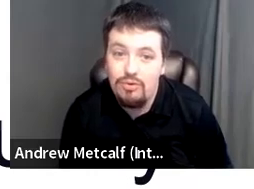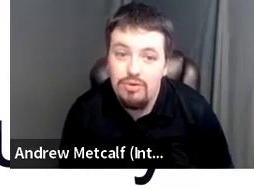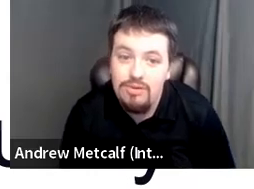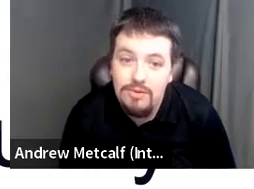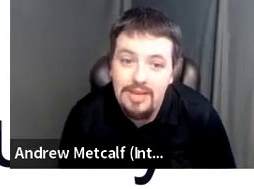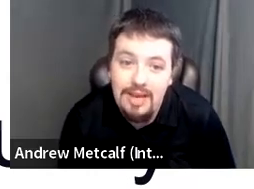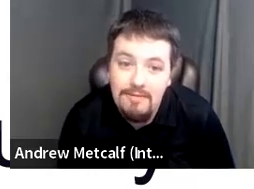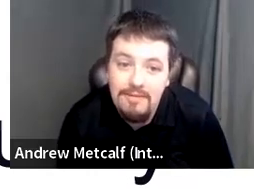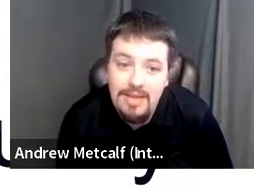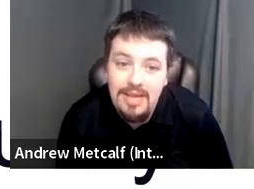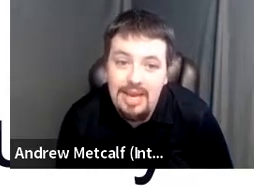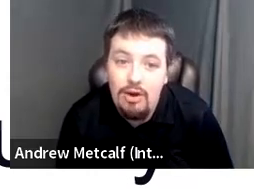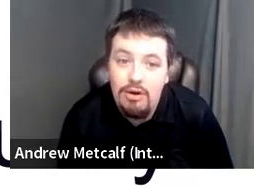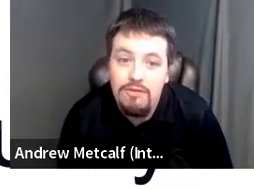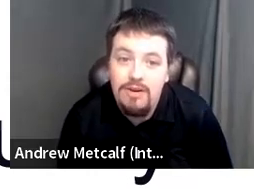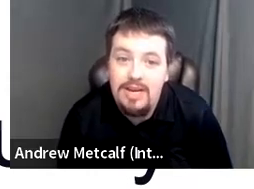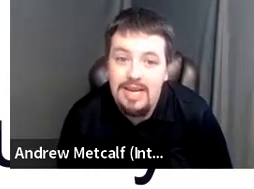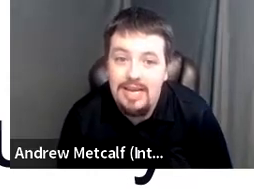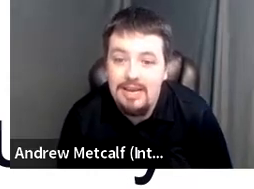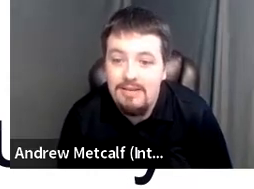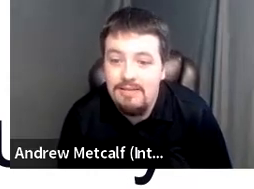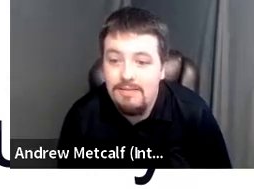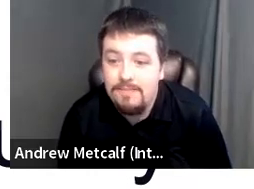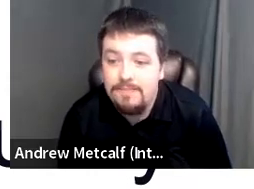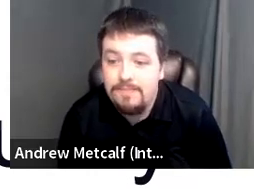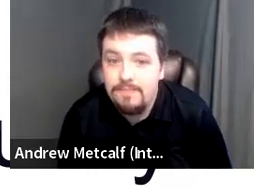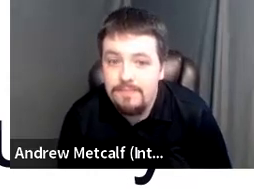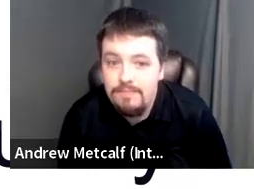new school for the deaf in Hartford, Connecticut?"